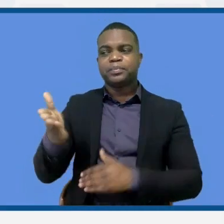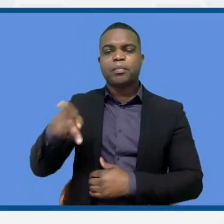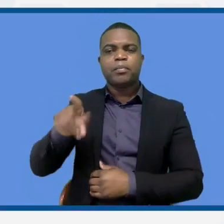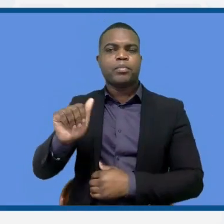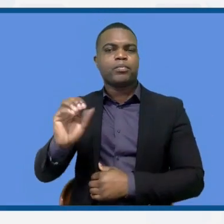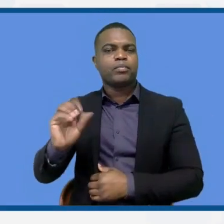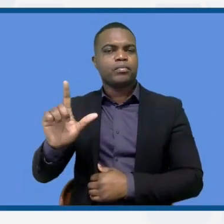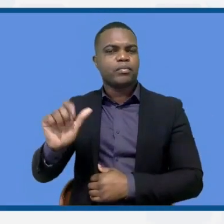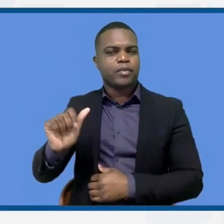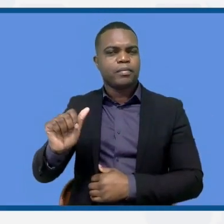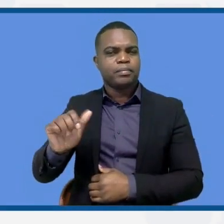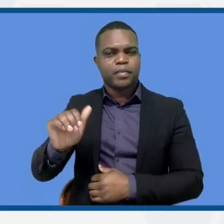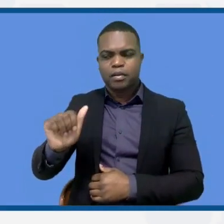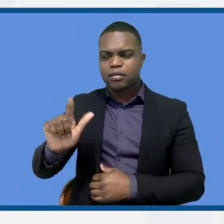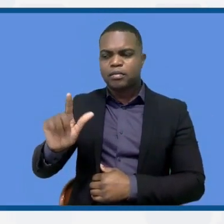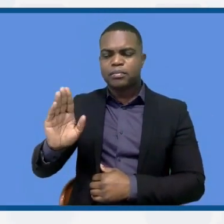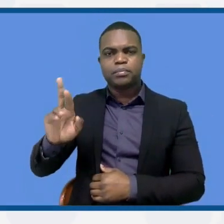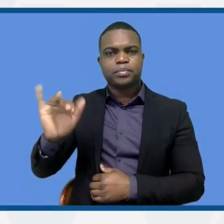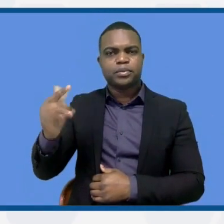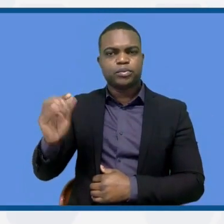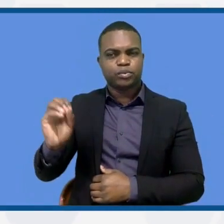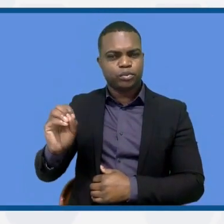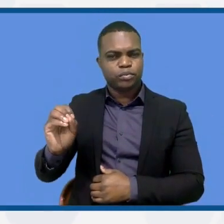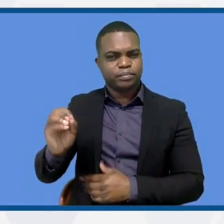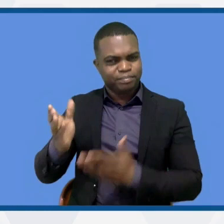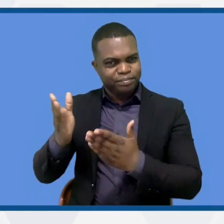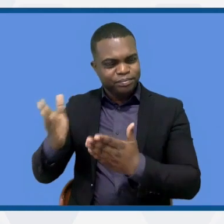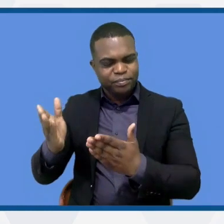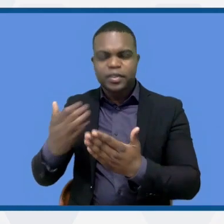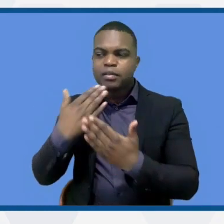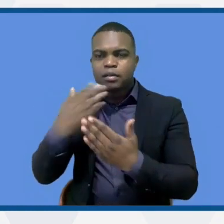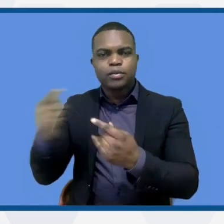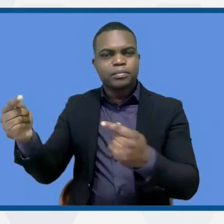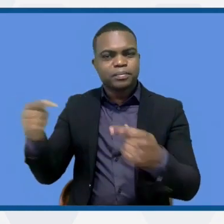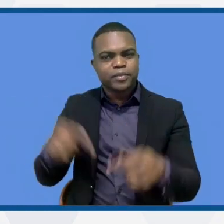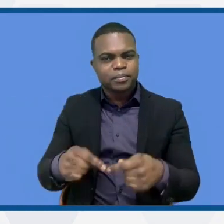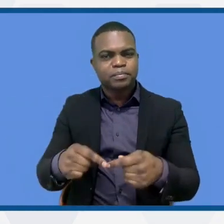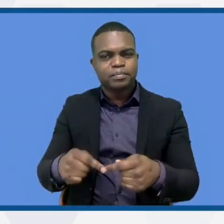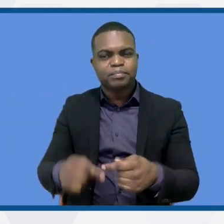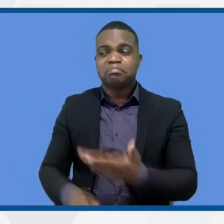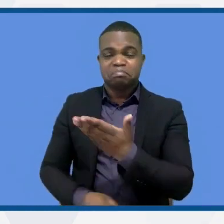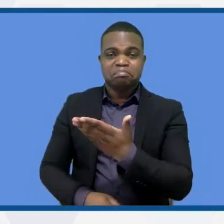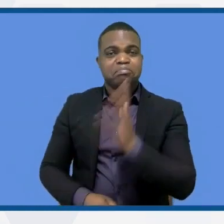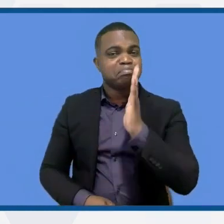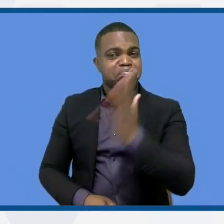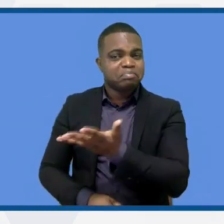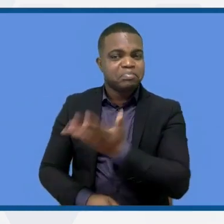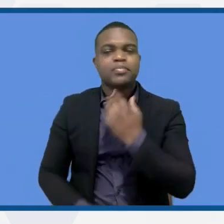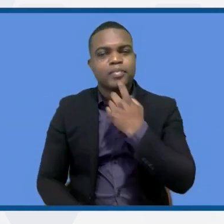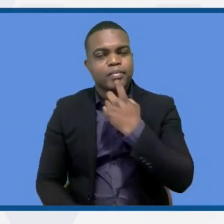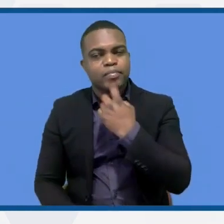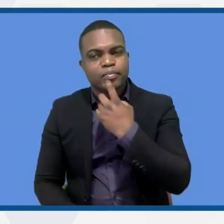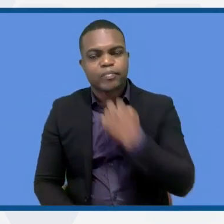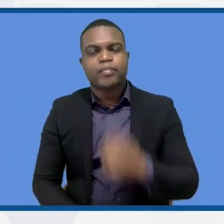having her here. You good? Okay, oh, that's perfect. So, dear participants, ladies